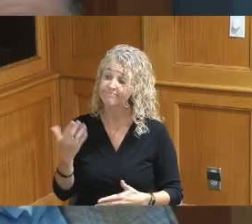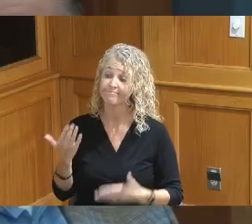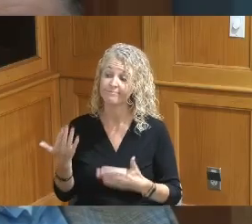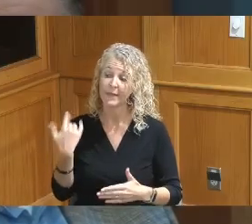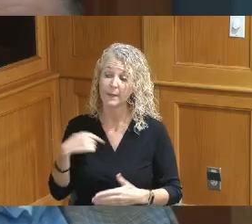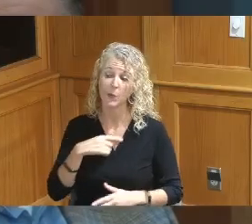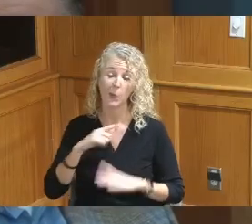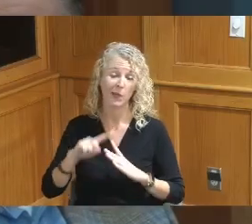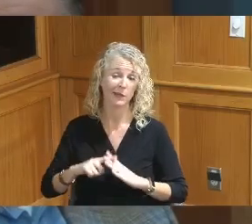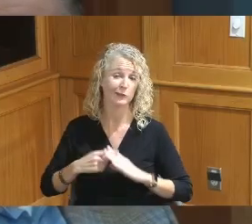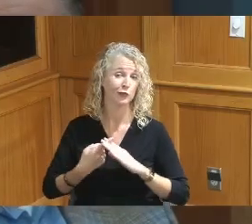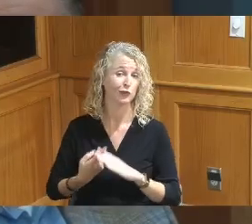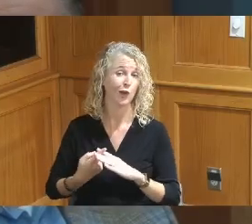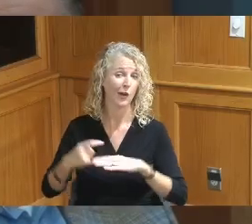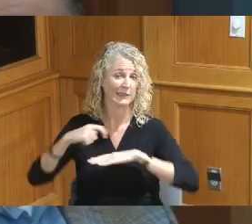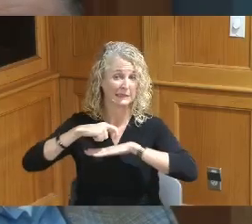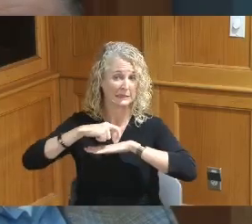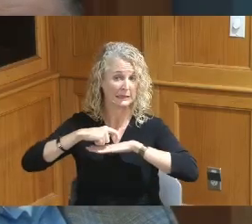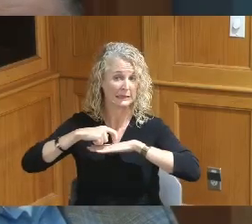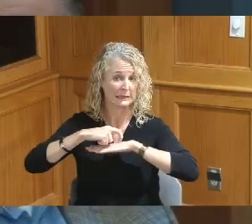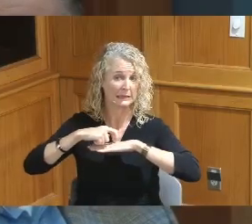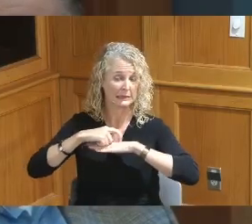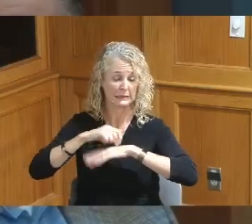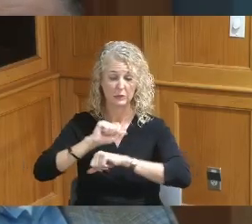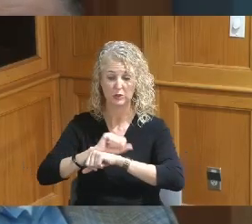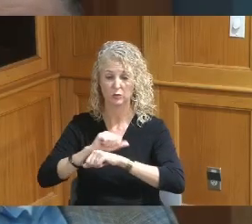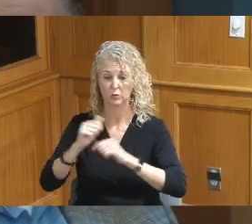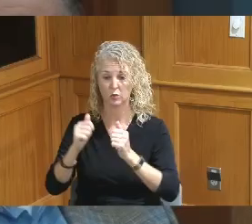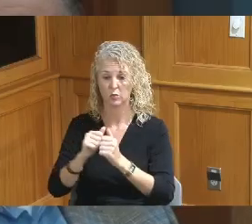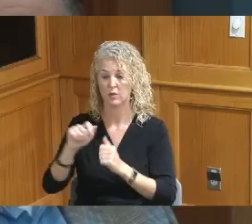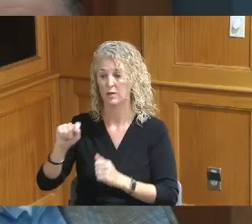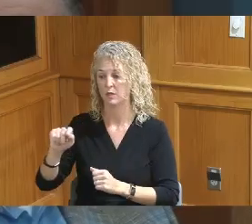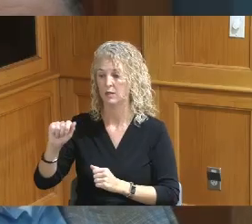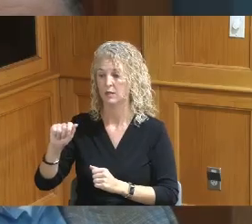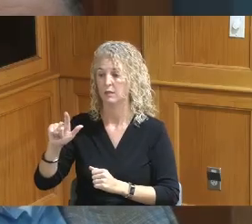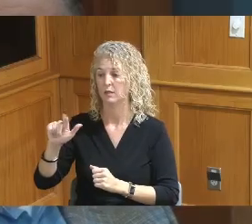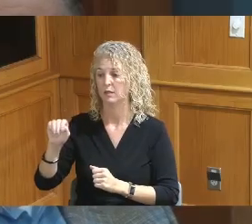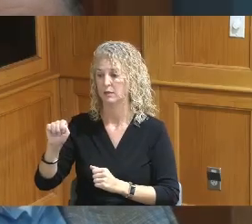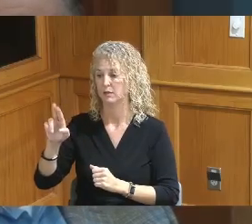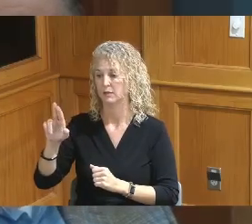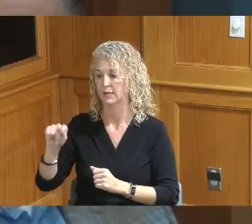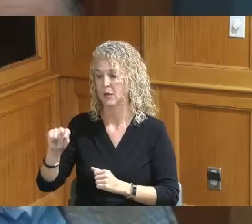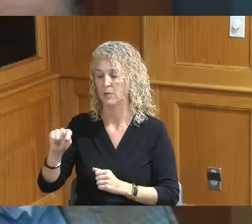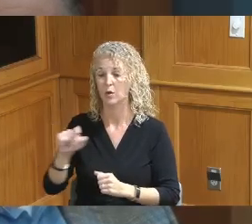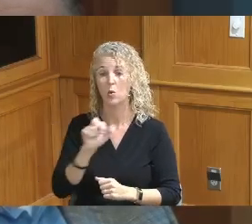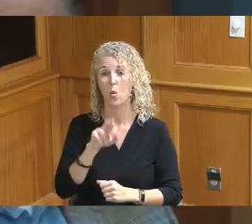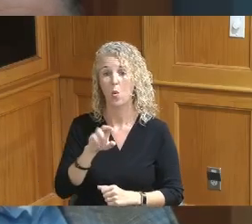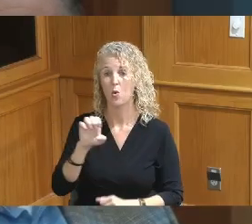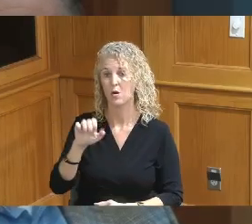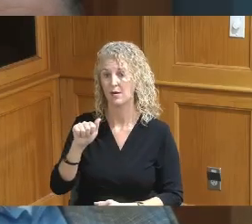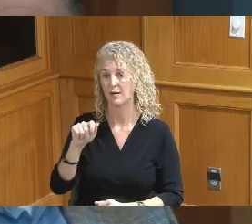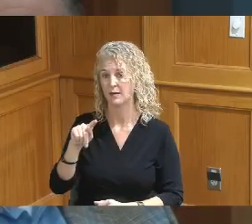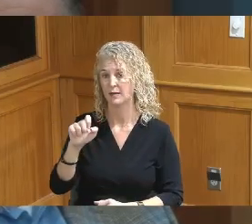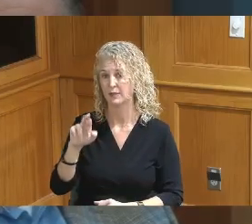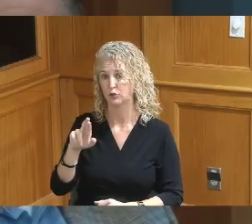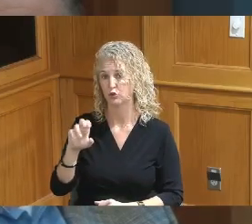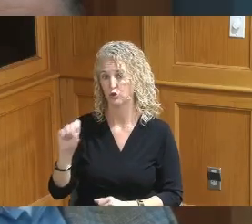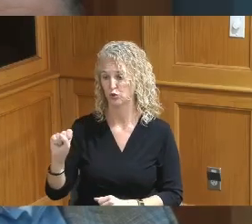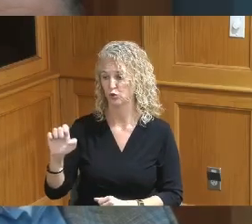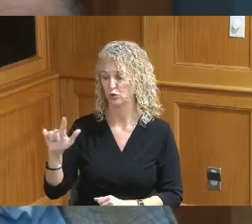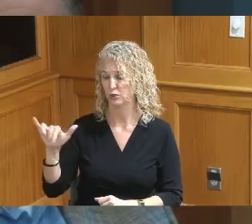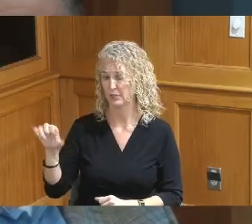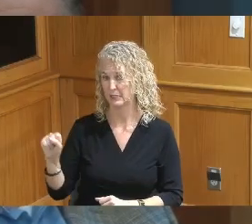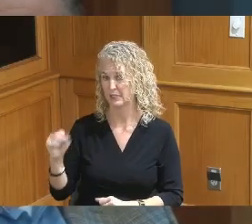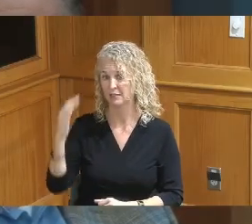able to partner with Talbot, who's doing a veterans housing project, Easter Seals, who's doing